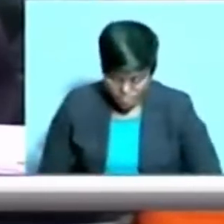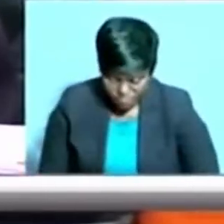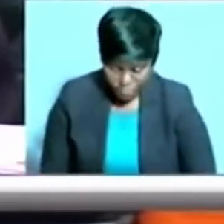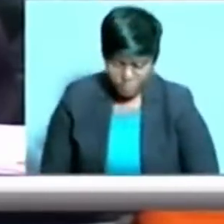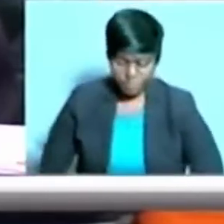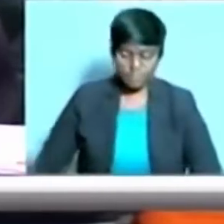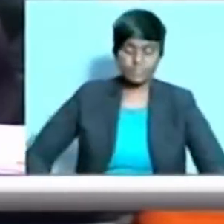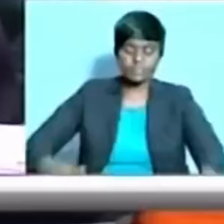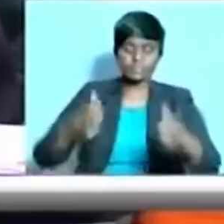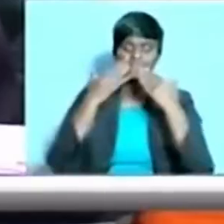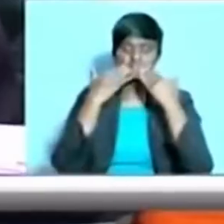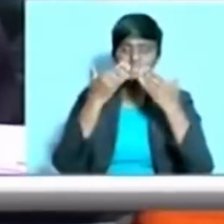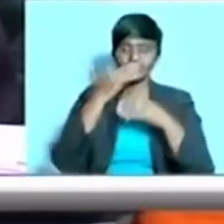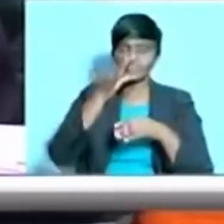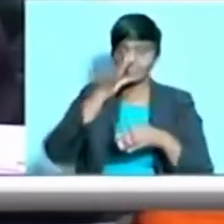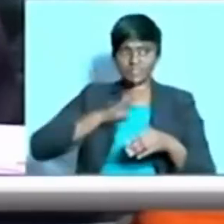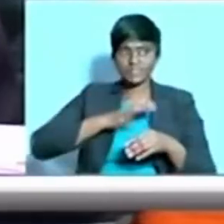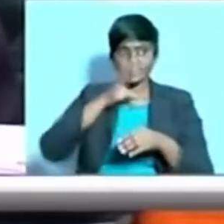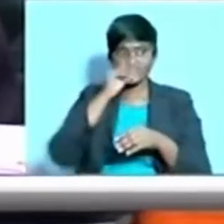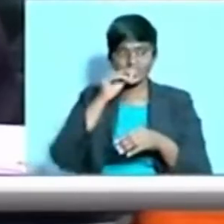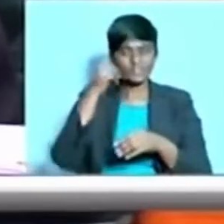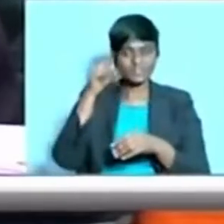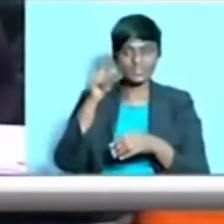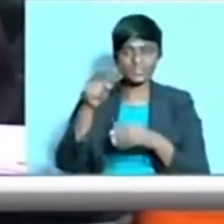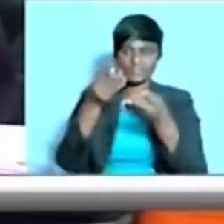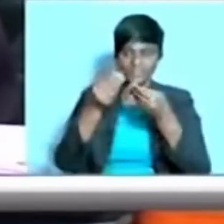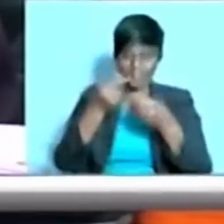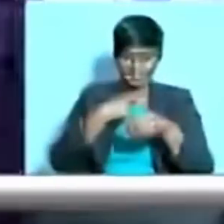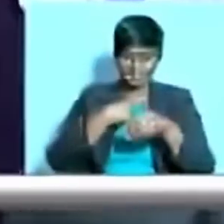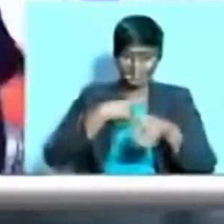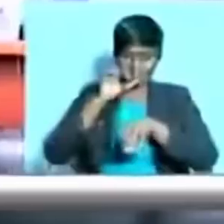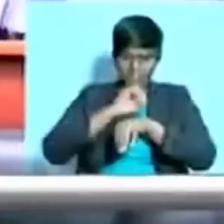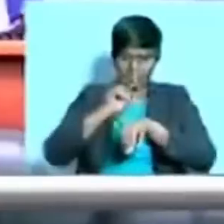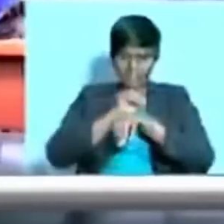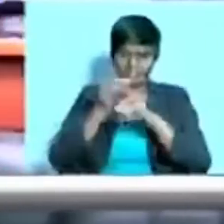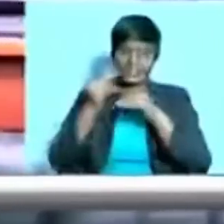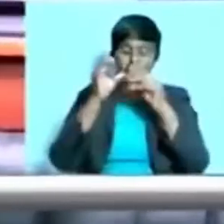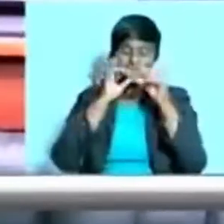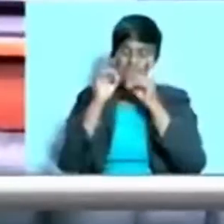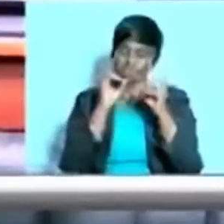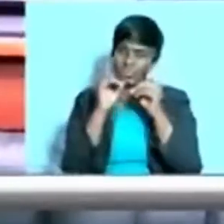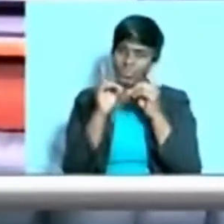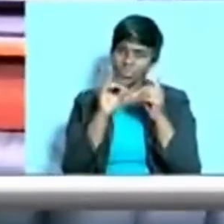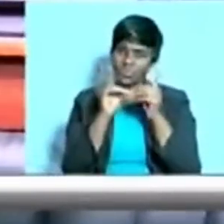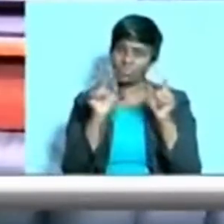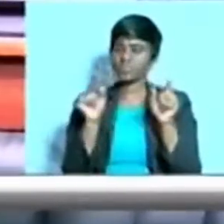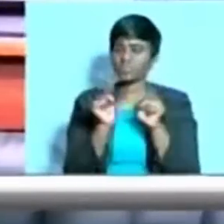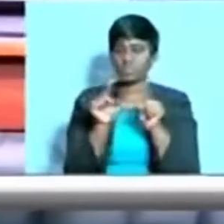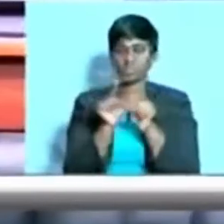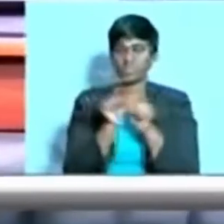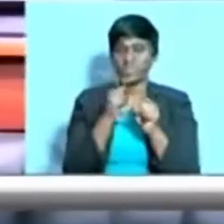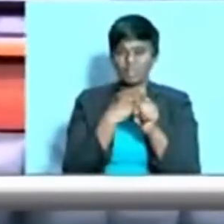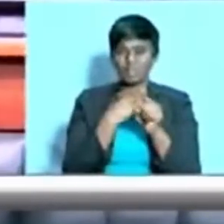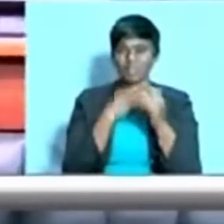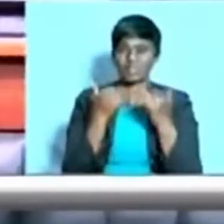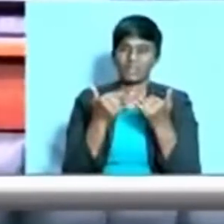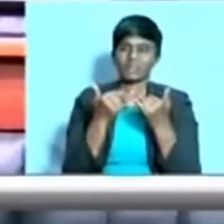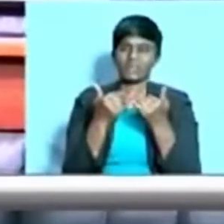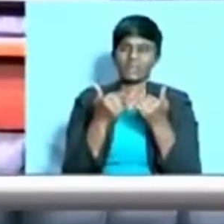I'm grateful, Madam Speaker, to you for being given this opportunity to debate. And let me